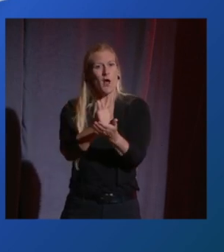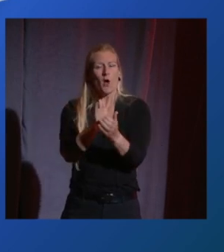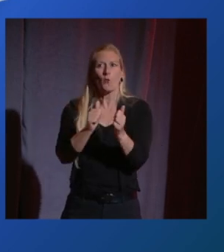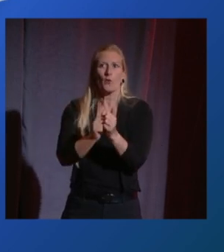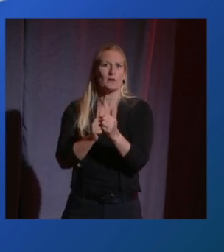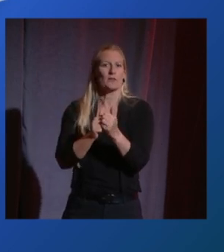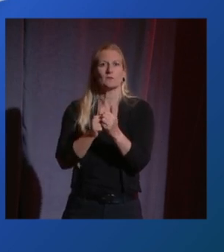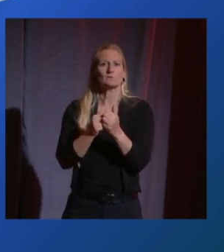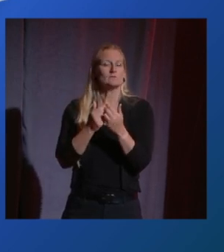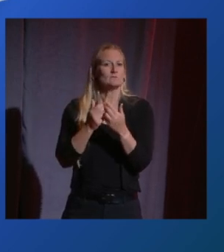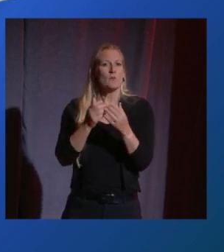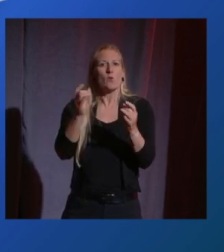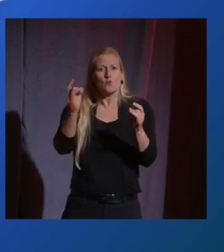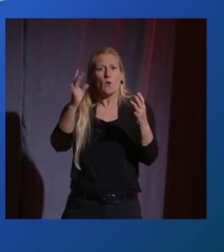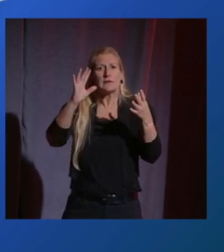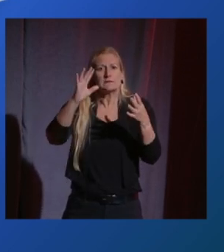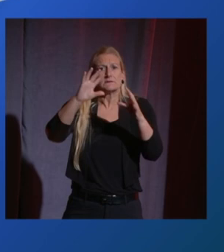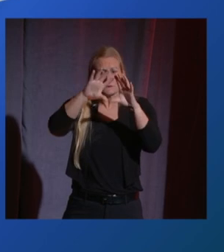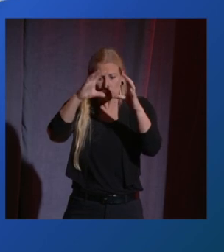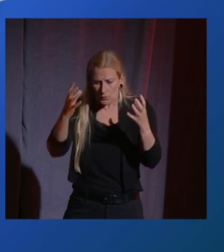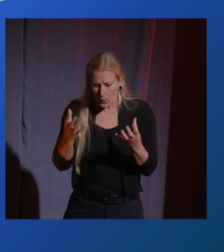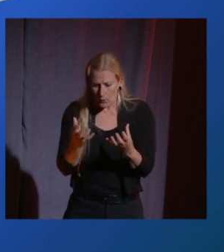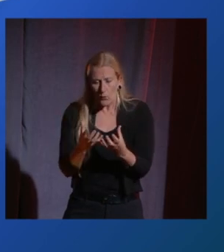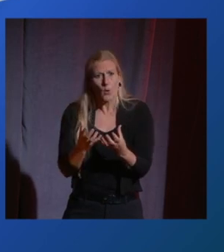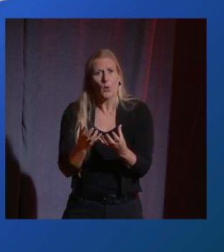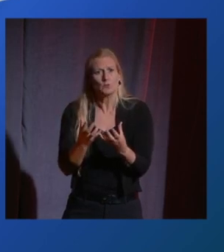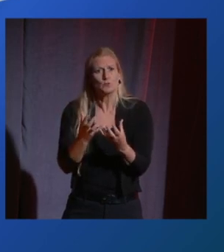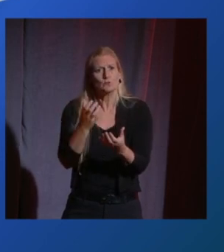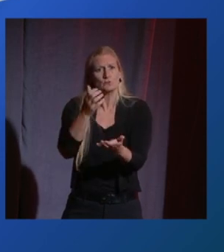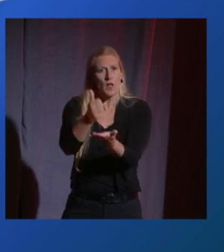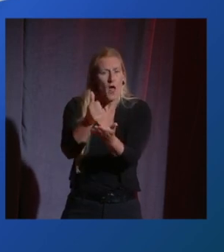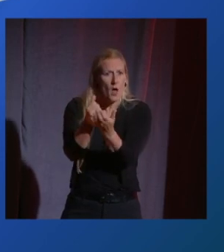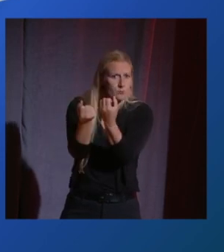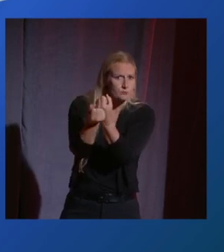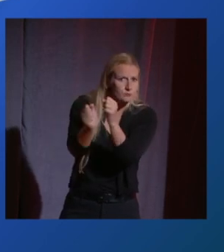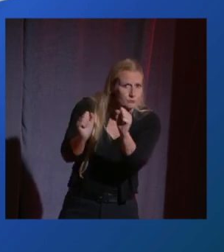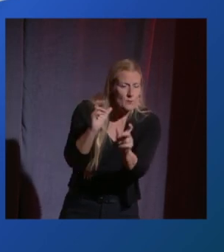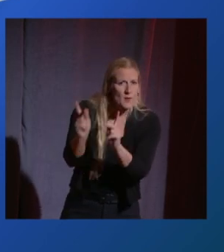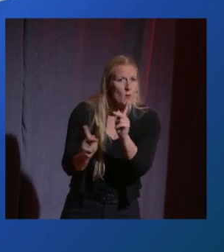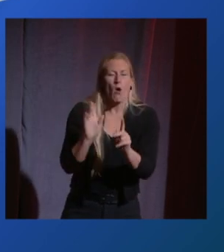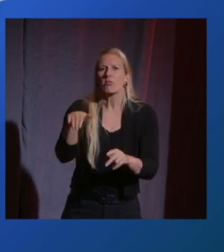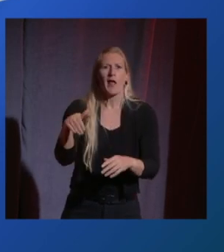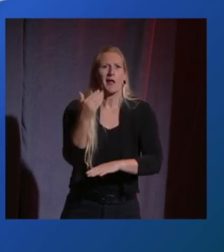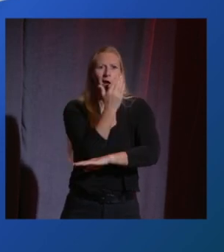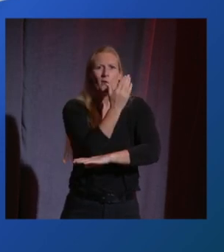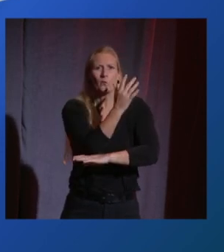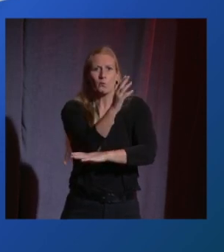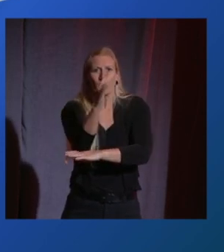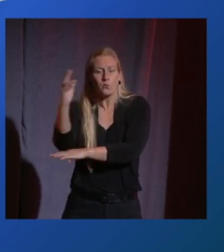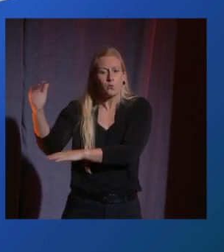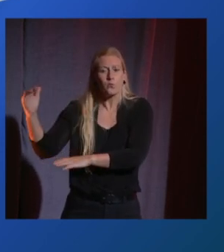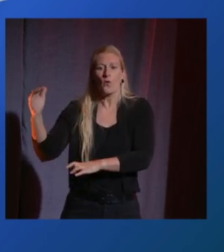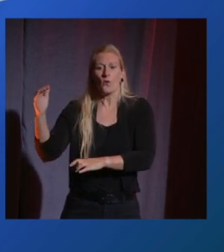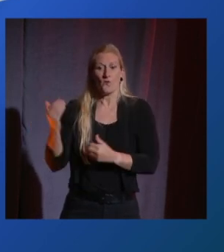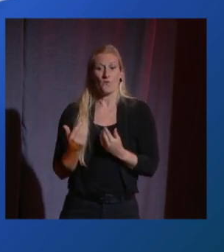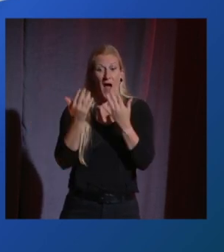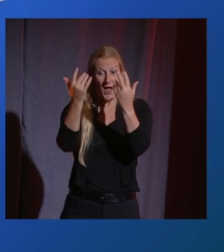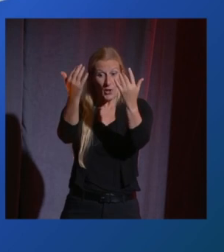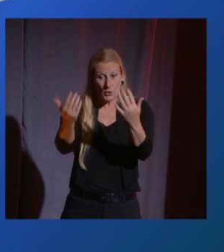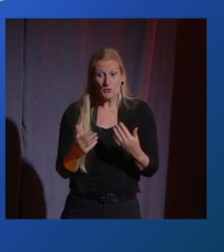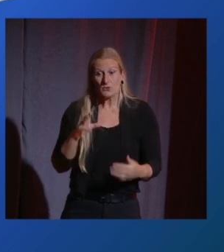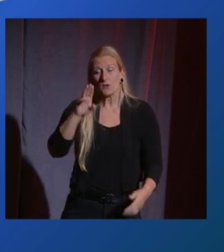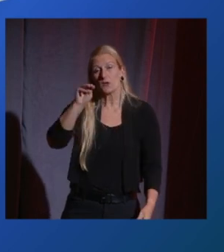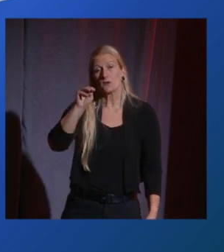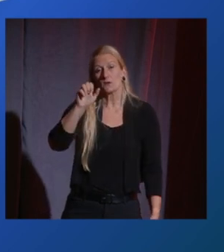humanitarian crises uh and we can talk about Maui wildfires where we've actually had people on scene